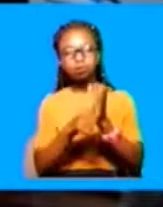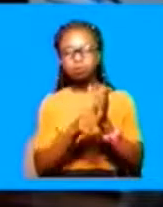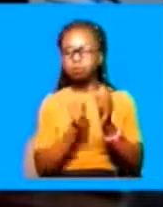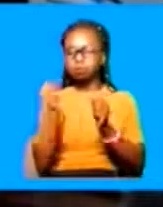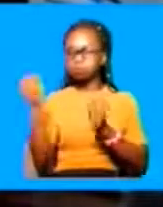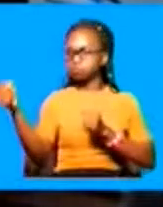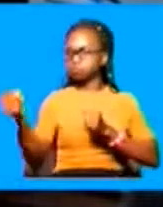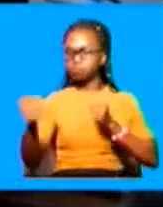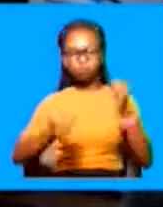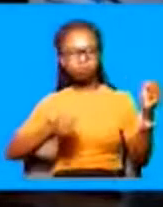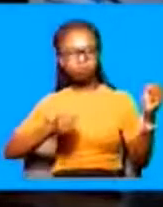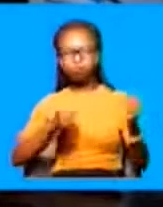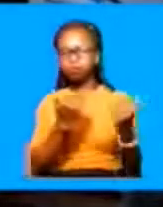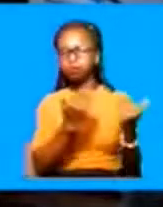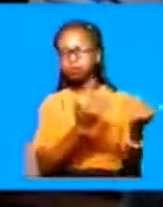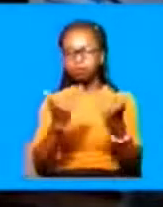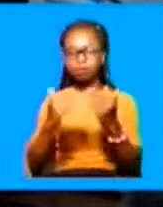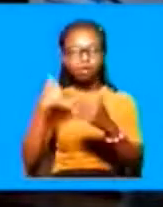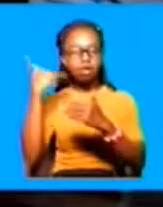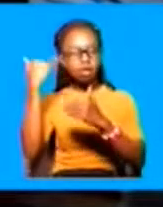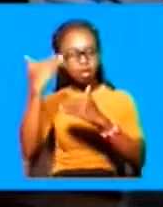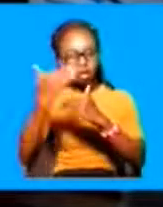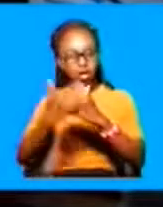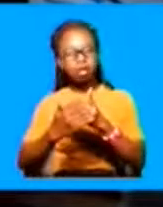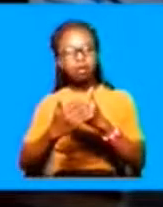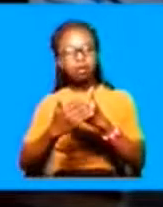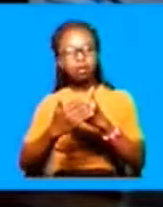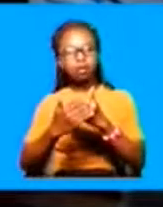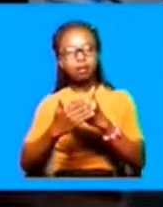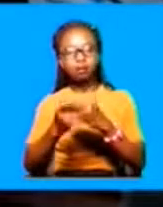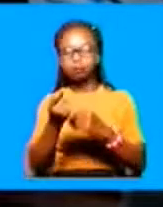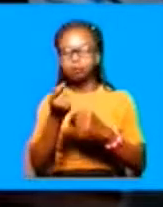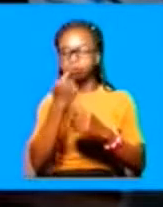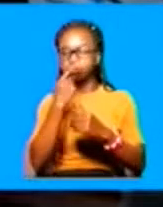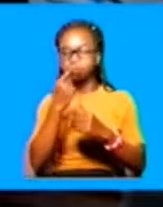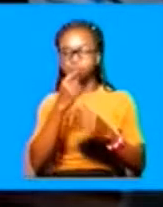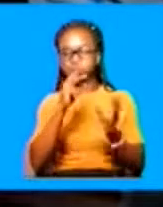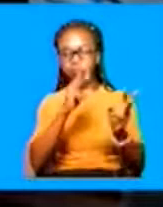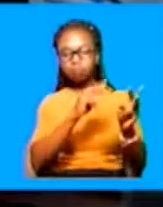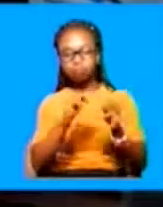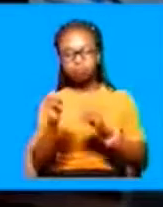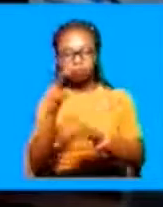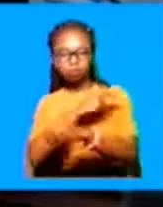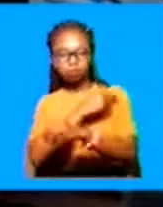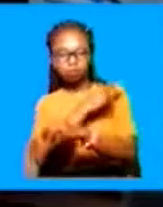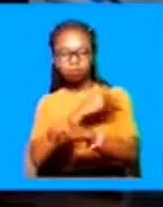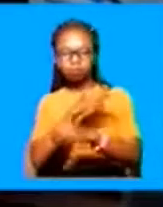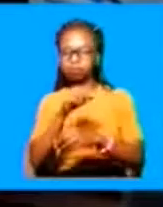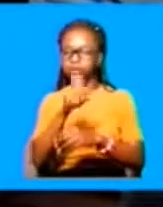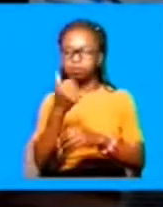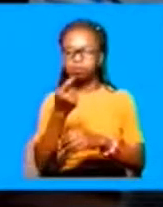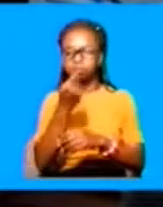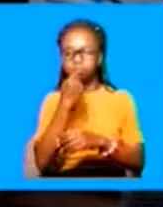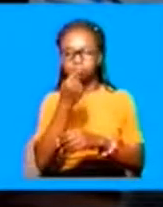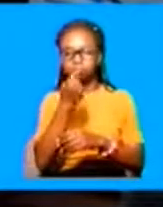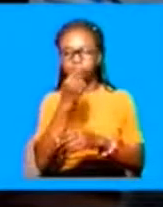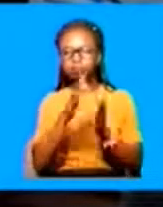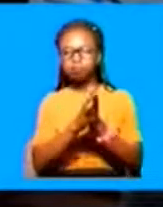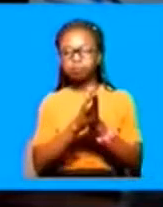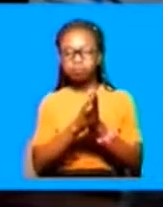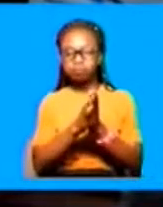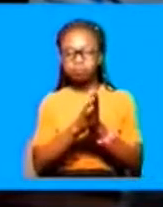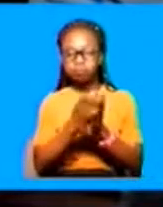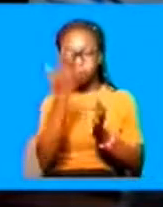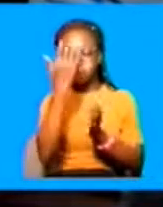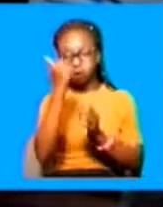riere. Bang' kosethiedhe kata samoro odhi osiptal omiye yedhe quinine, nikech ne